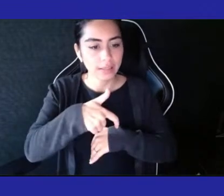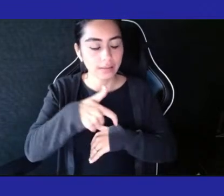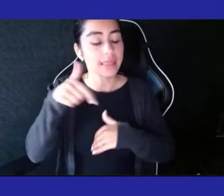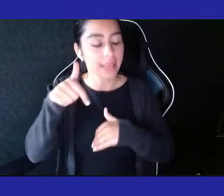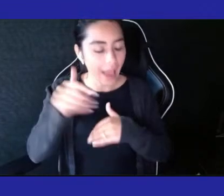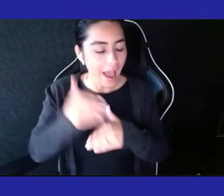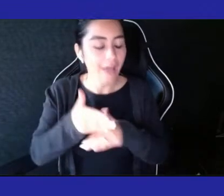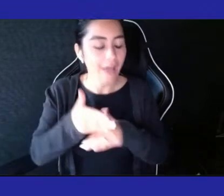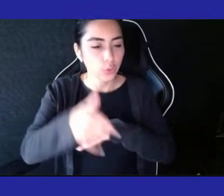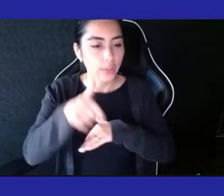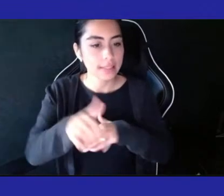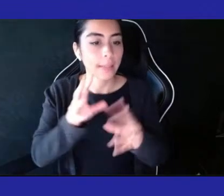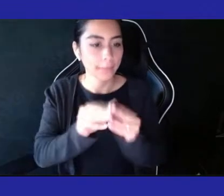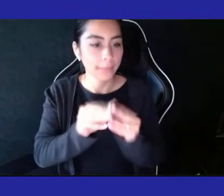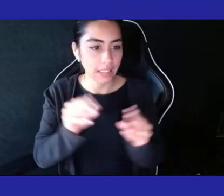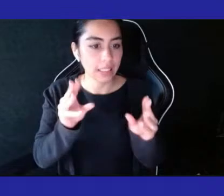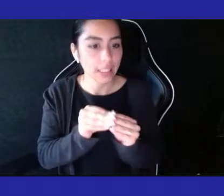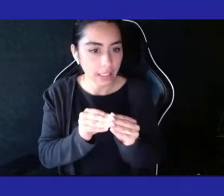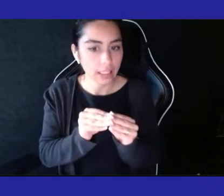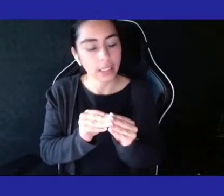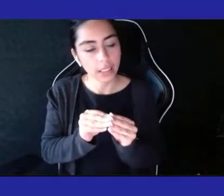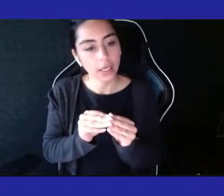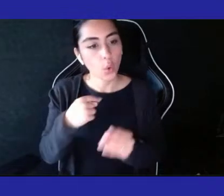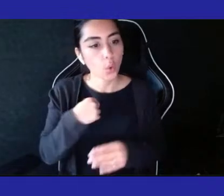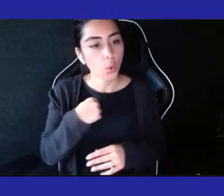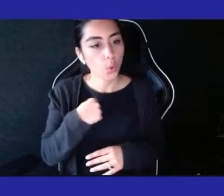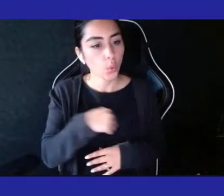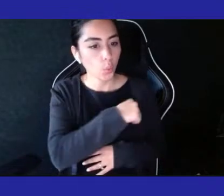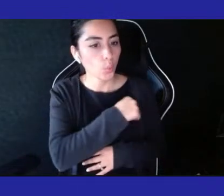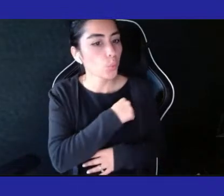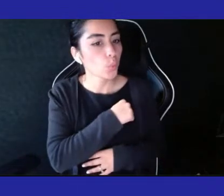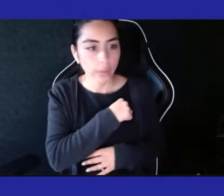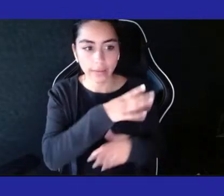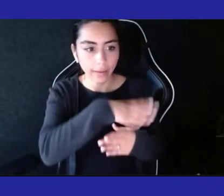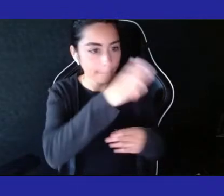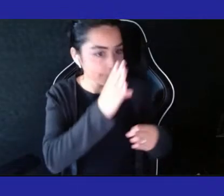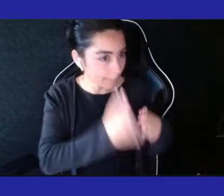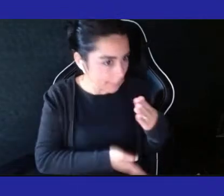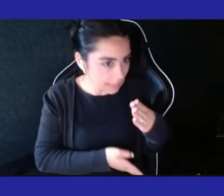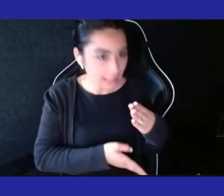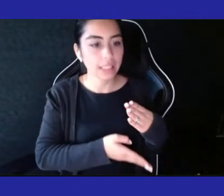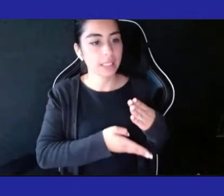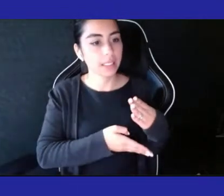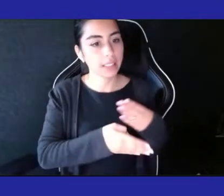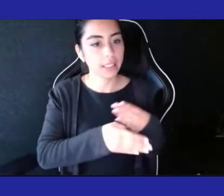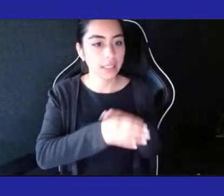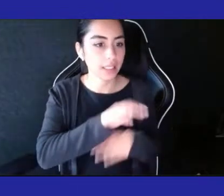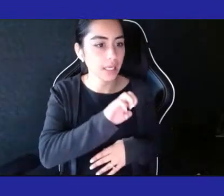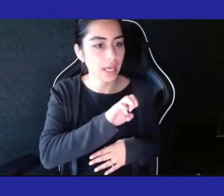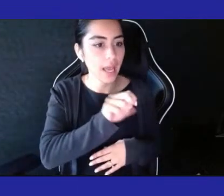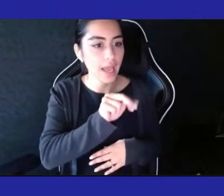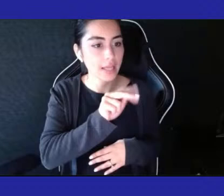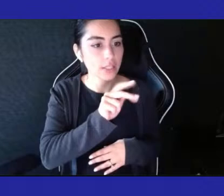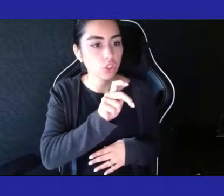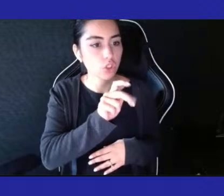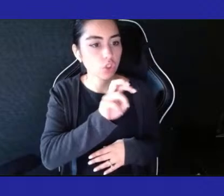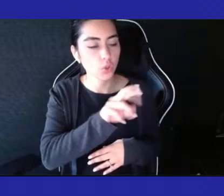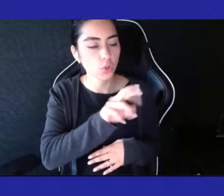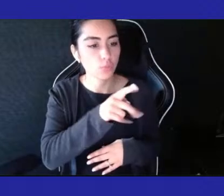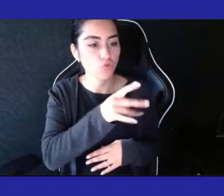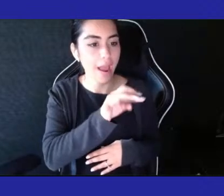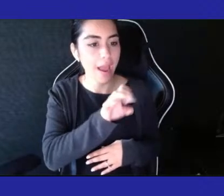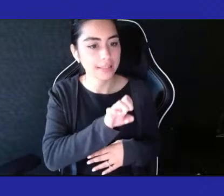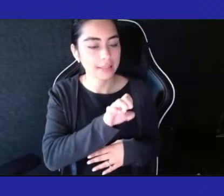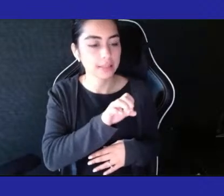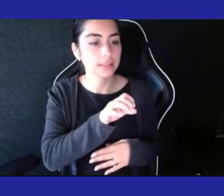the EITS team have completed the Enterprise Data Center migration as of December 2023. And so